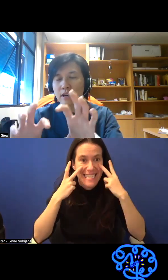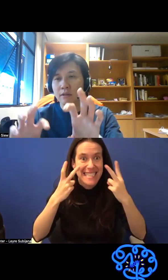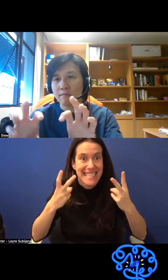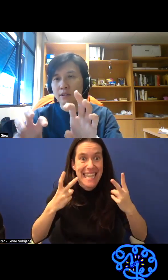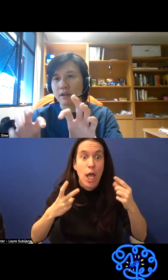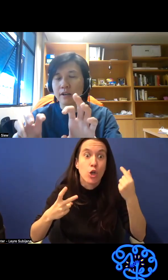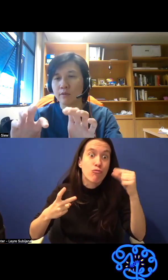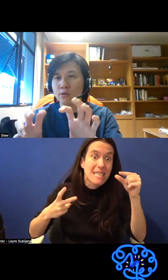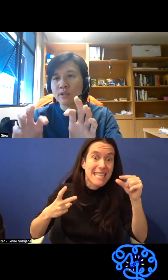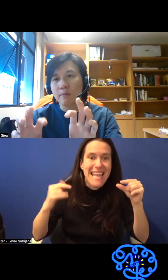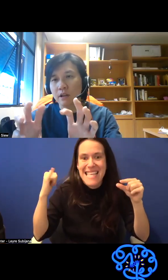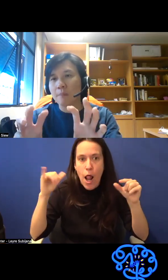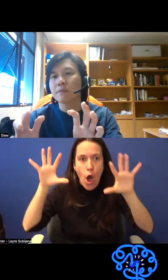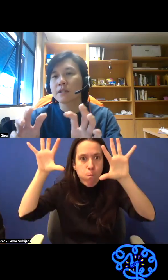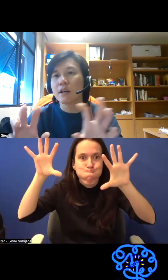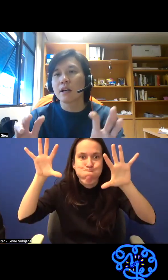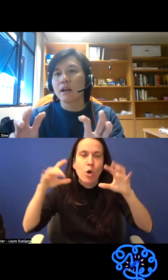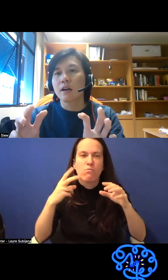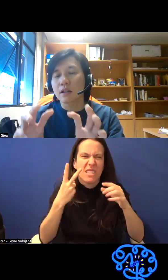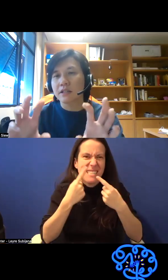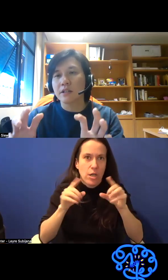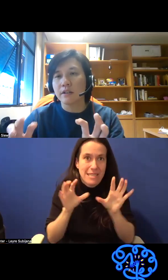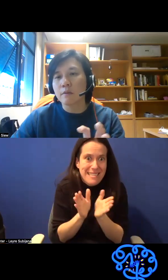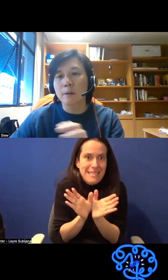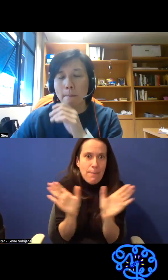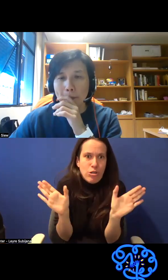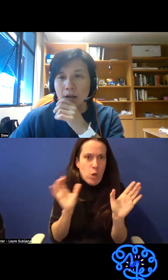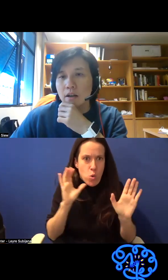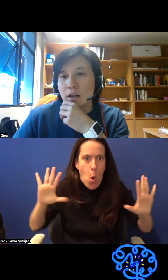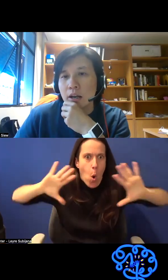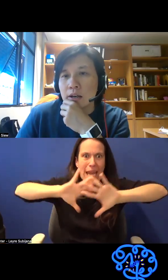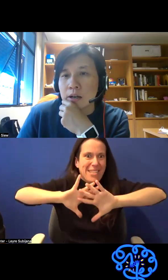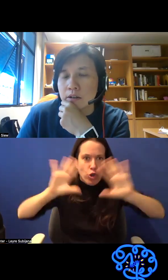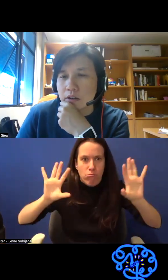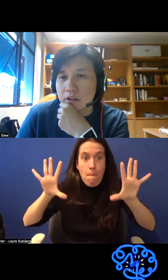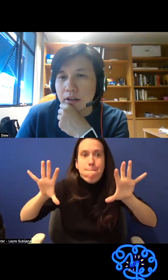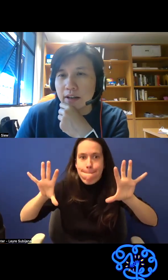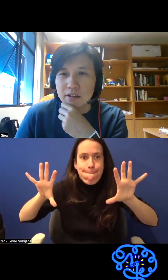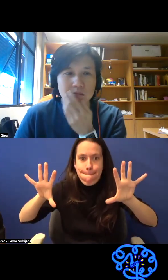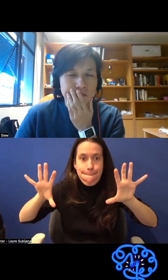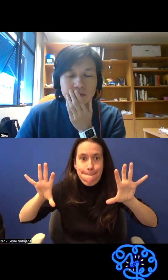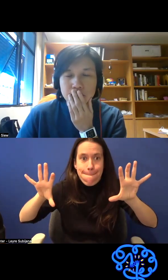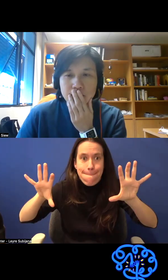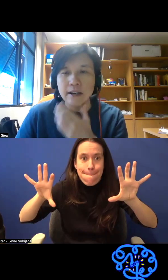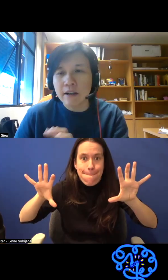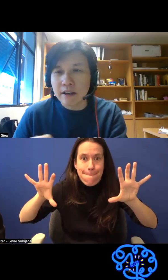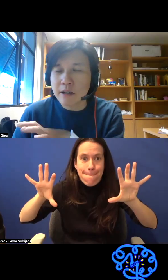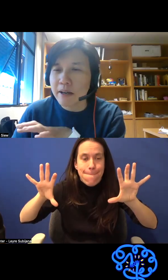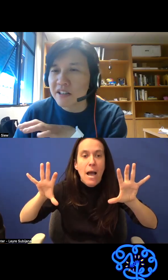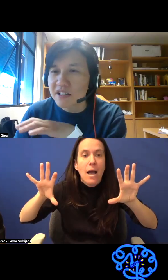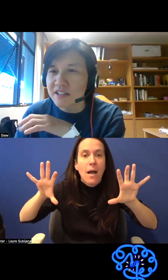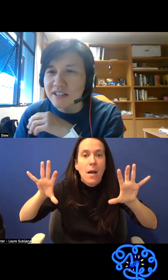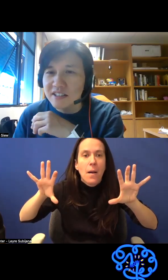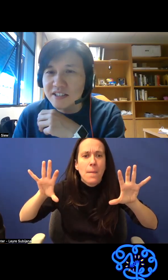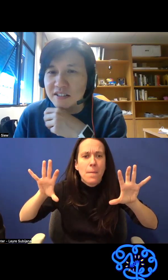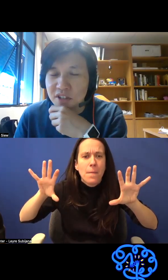yellow are kind of two separate clumps or clusters in the network. And I, mm, I think my